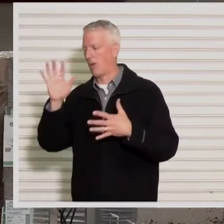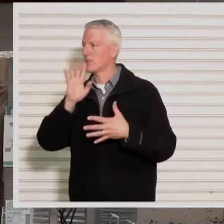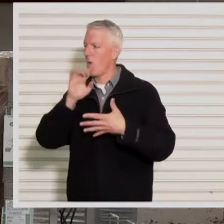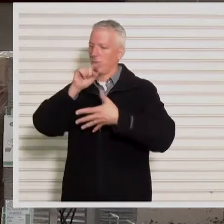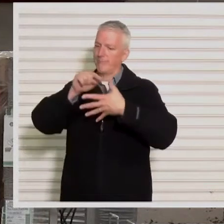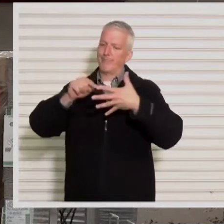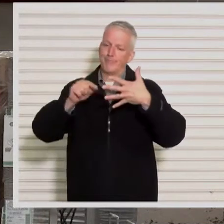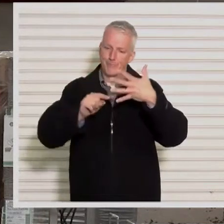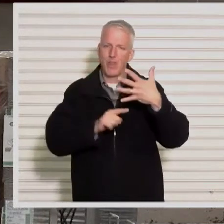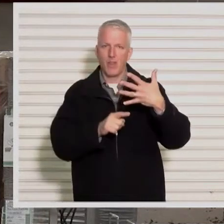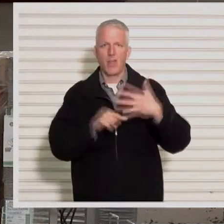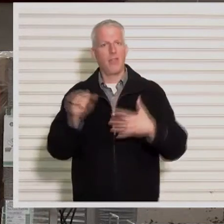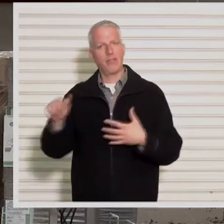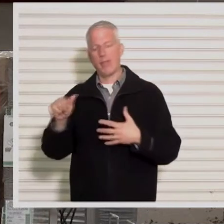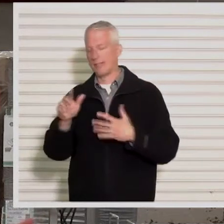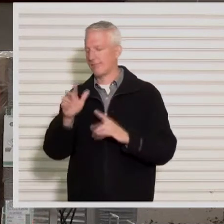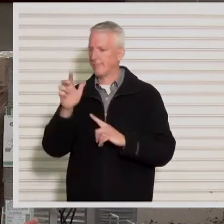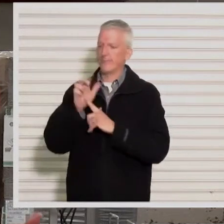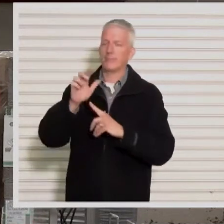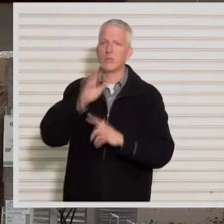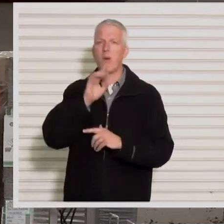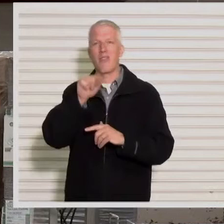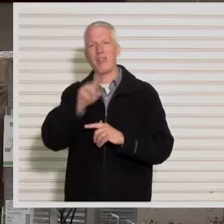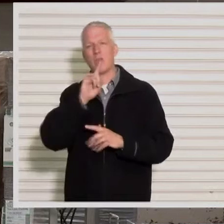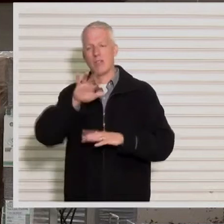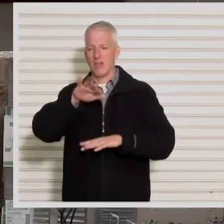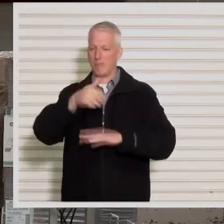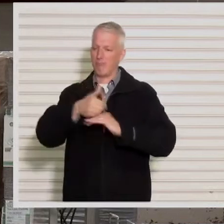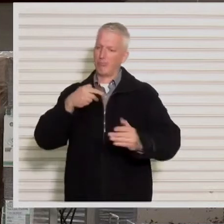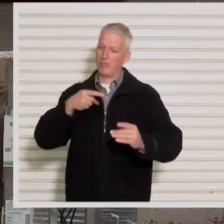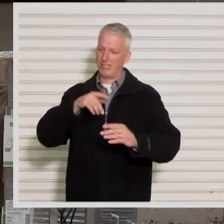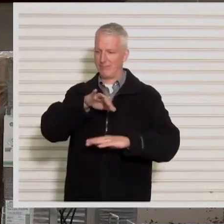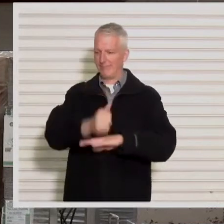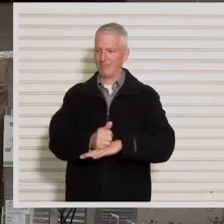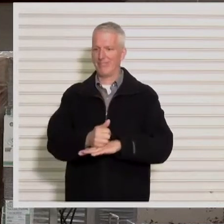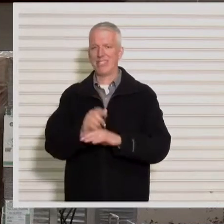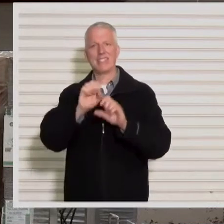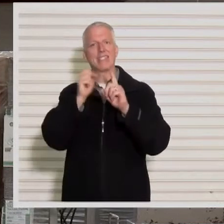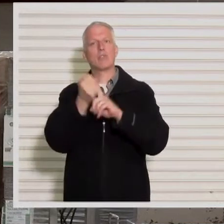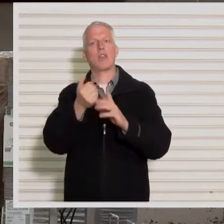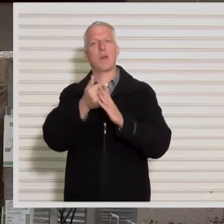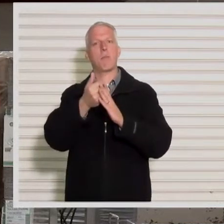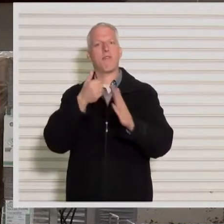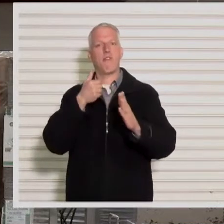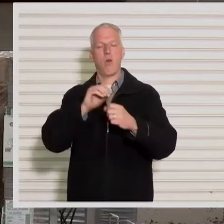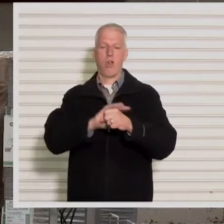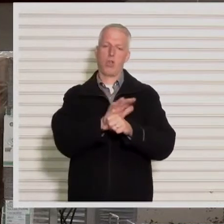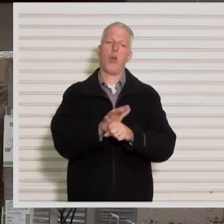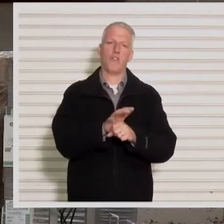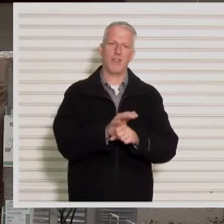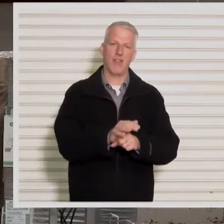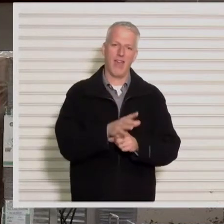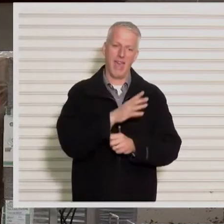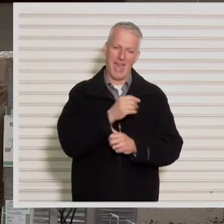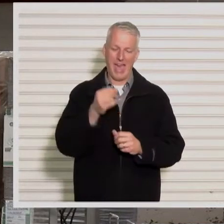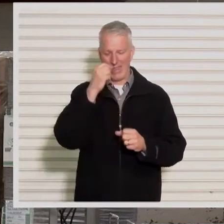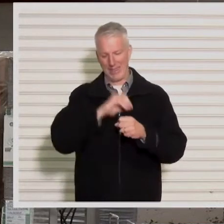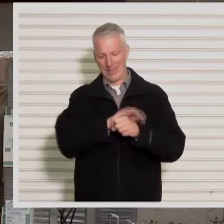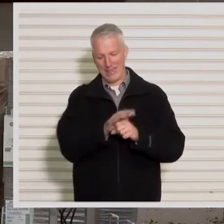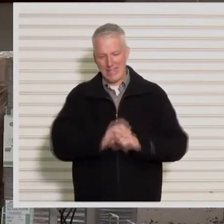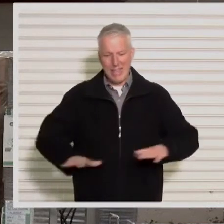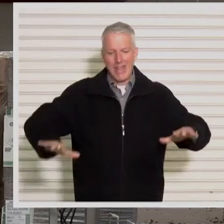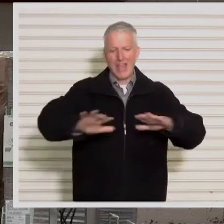spoke. This was a pre-existing condition even before COVID and the pandemic.